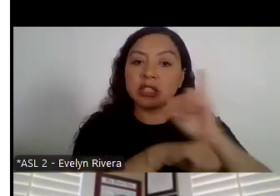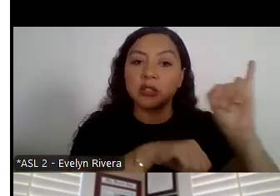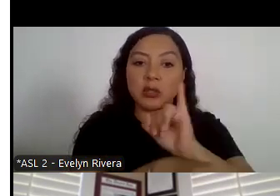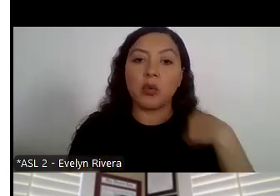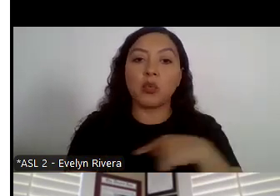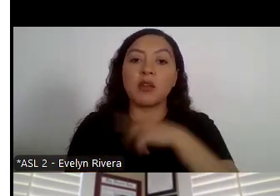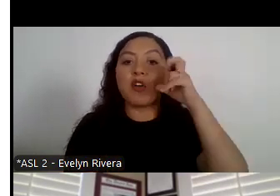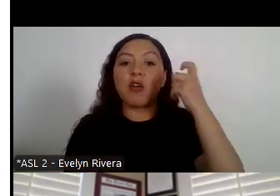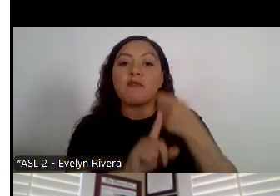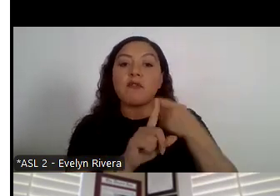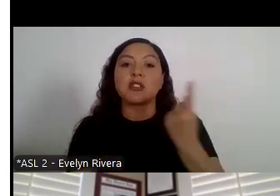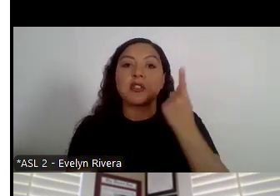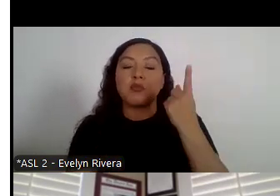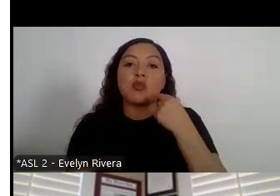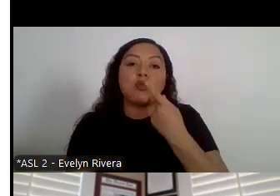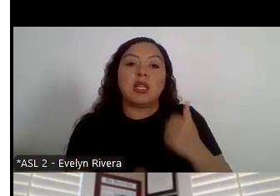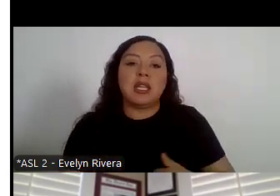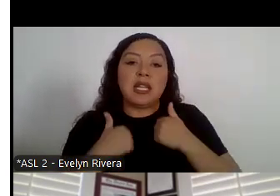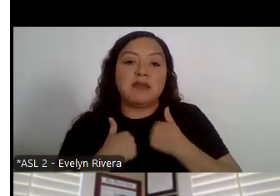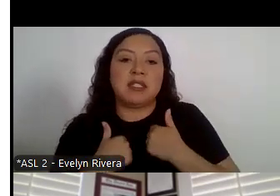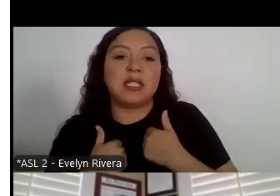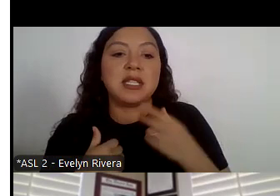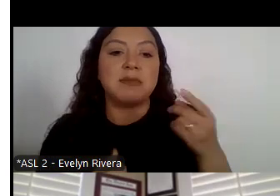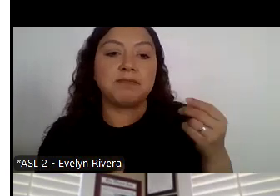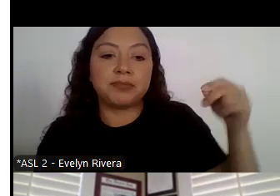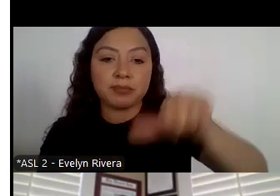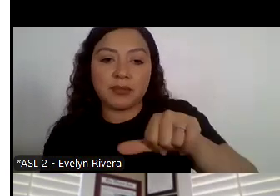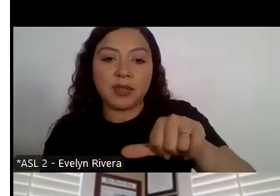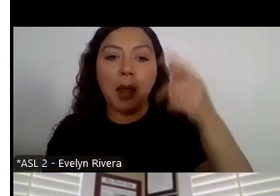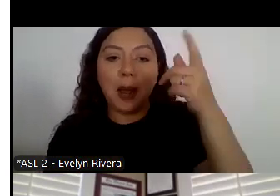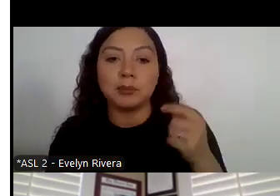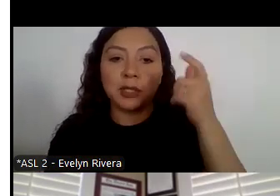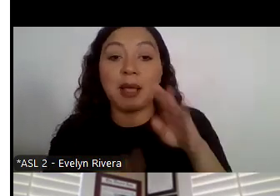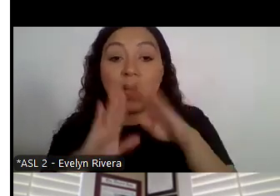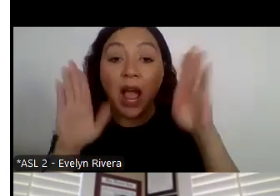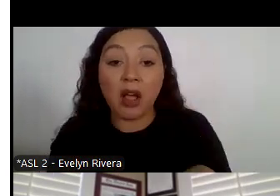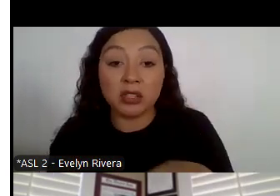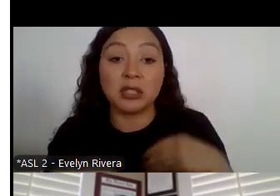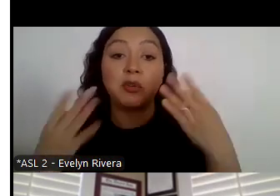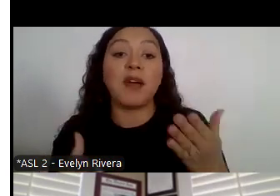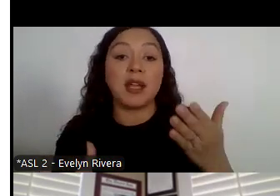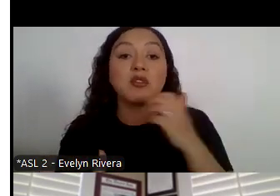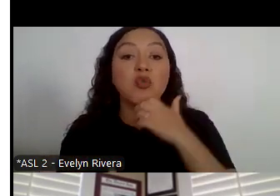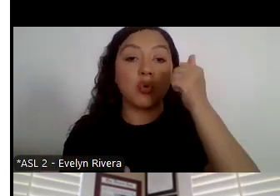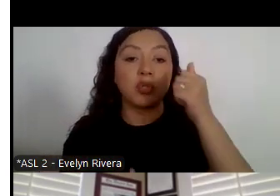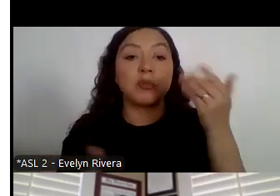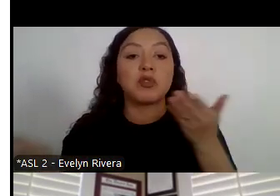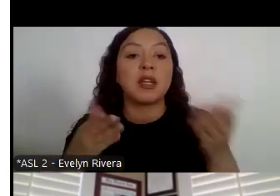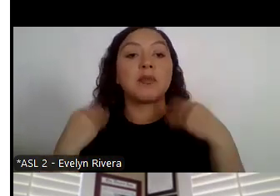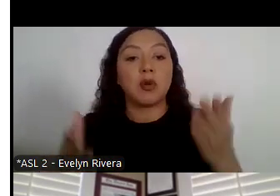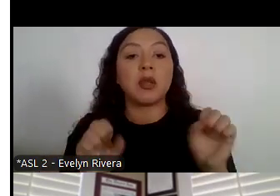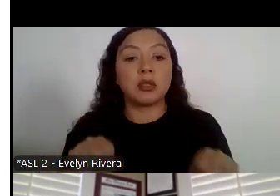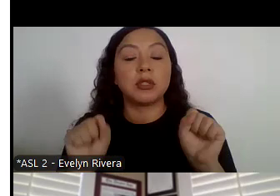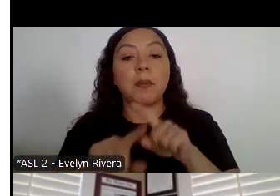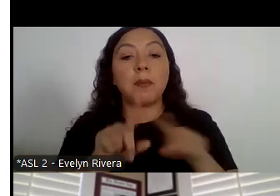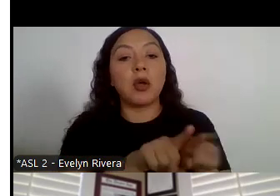in subsidized housing for seniors and people with disabilities, housing that makes services possible. But we also heard from